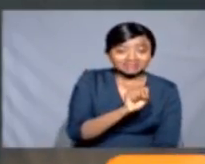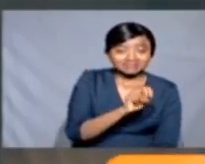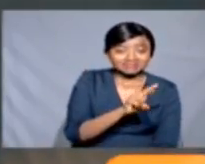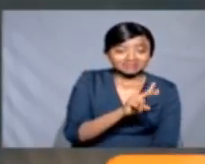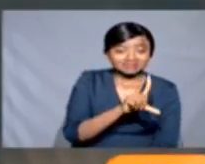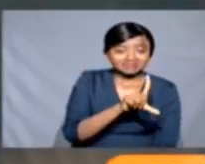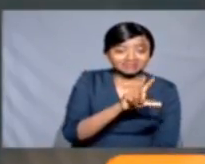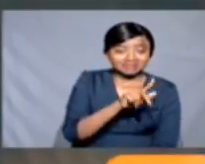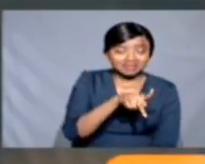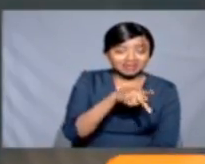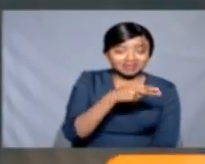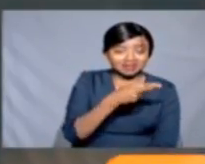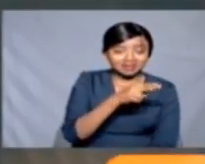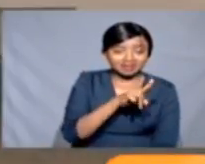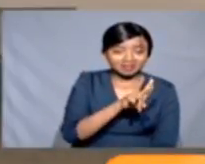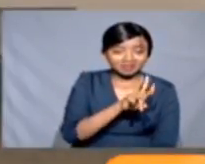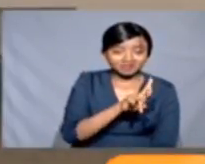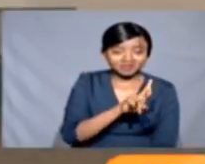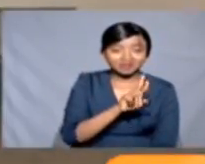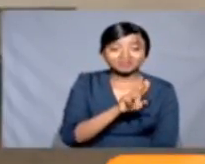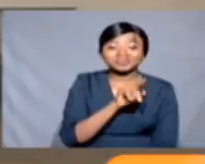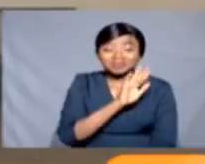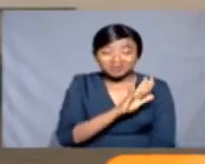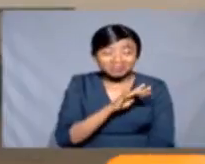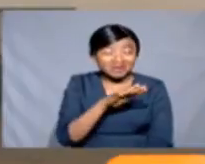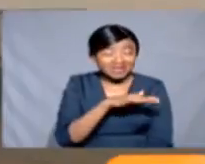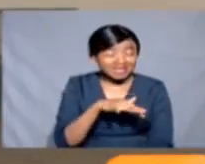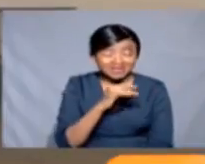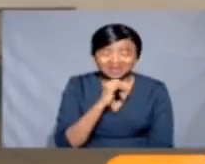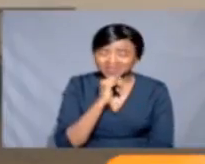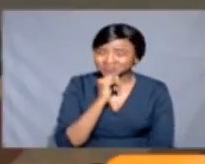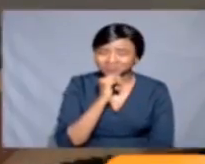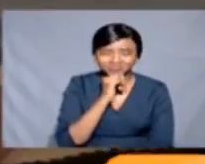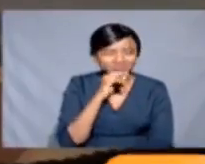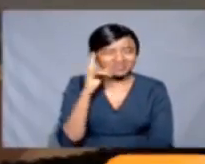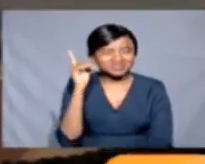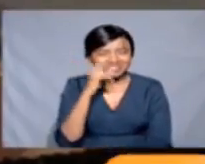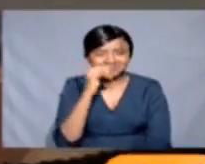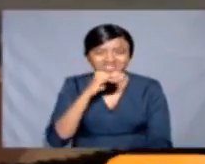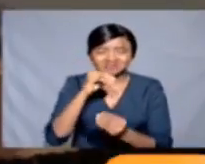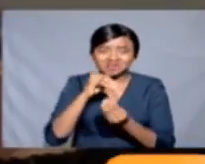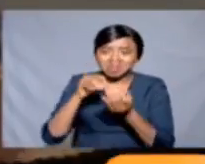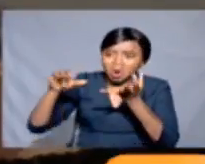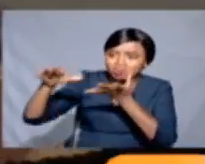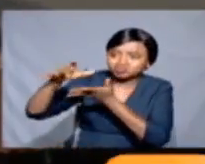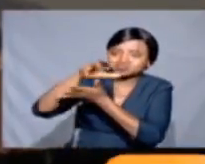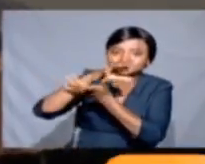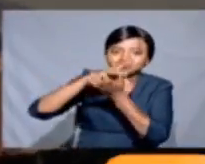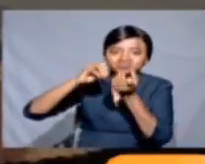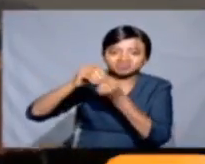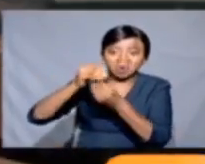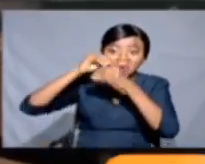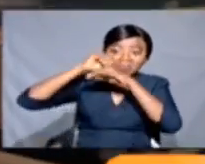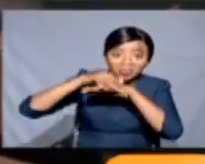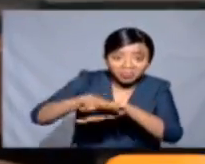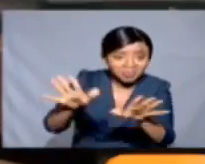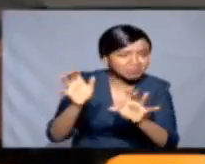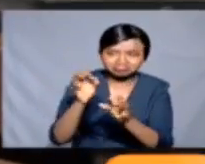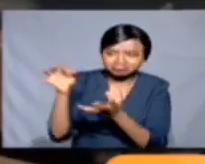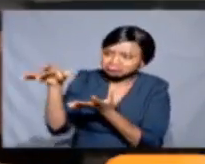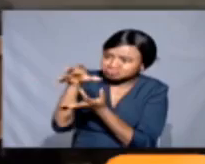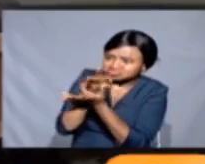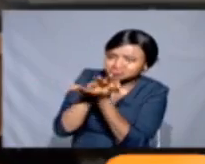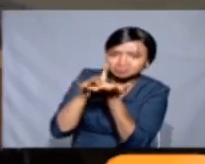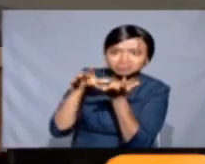of Mukuru slums is like a basin. The polluted air doesn't disperse. It simply flows into the nearby shanties. Hapa